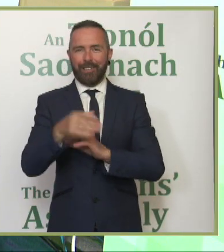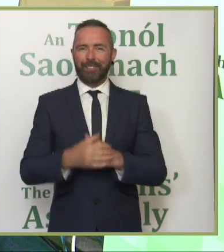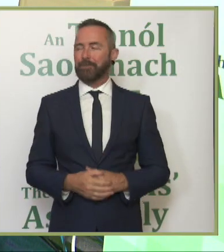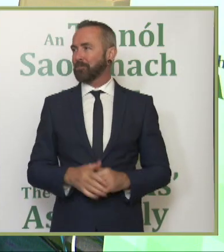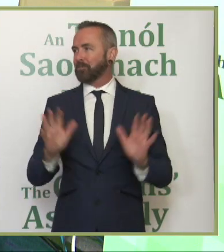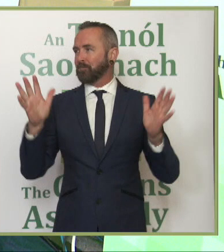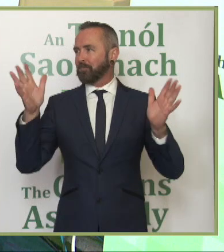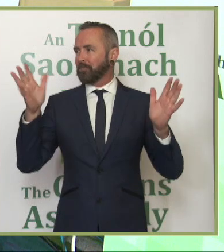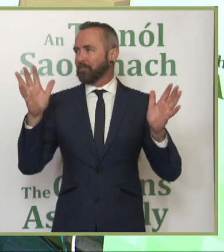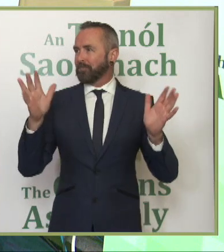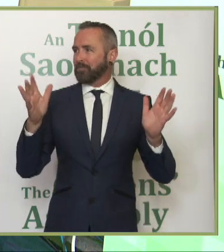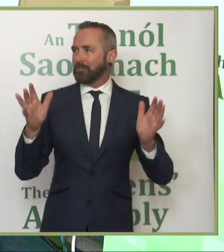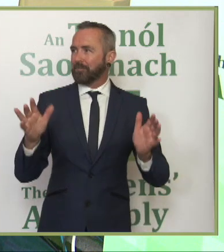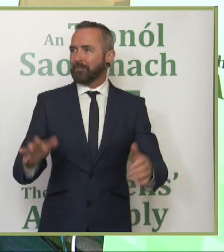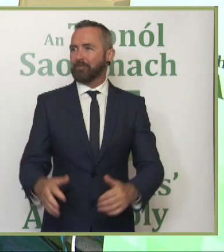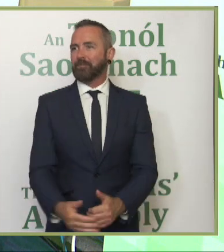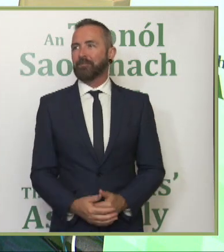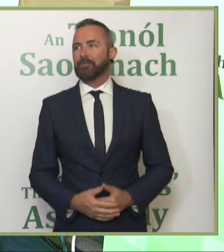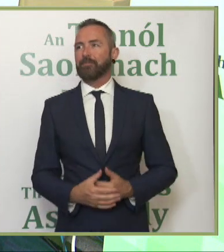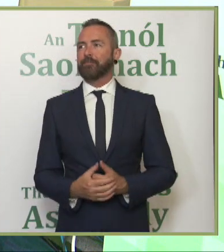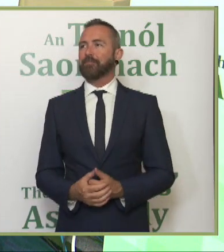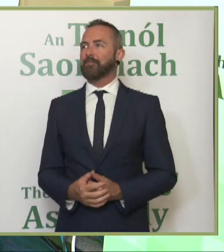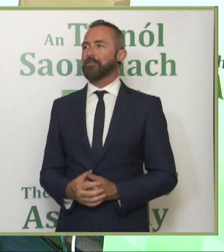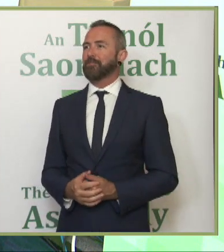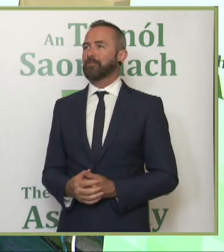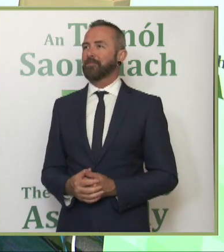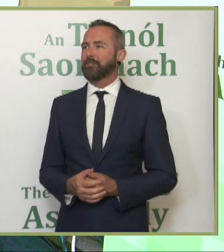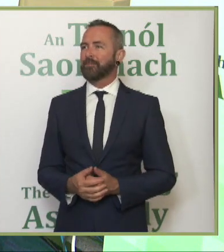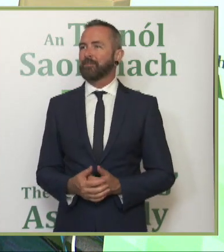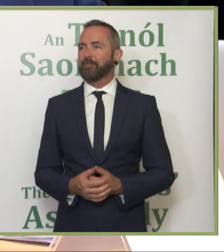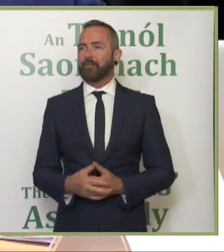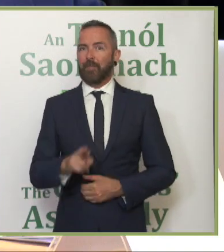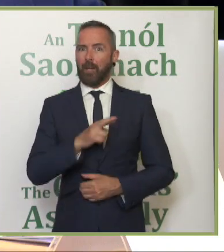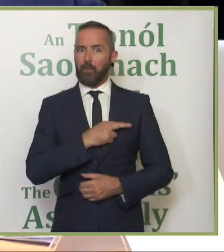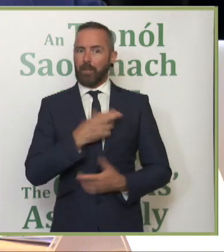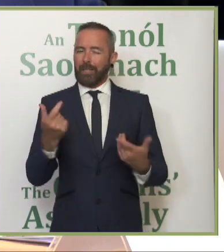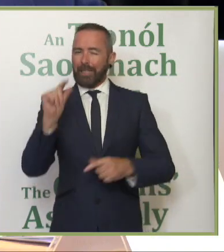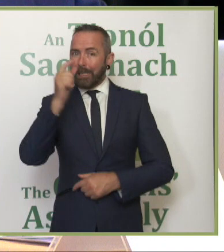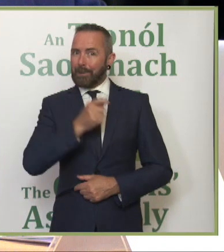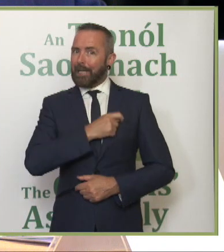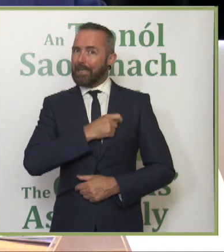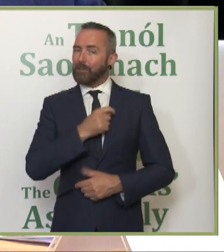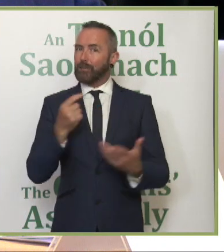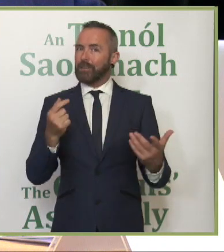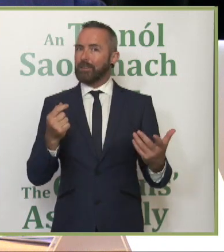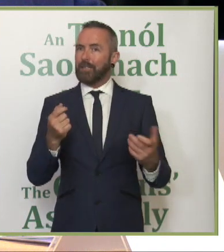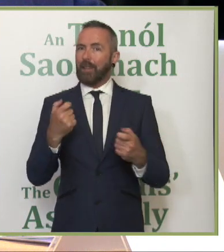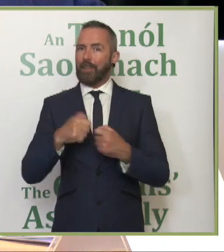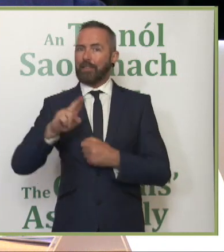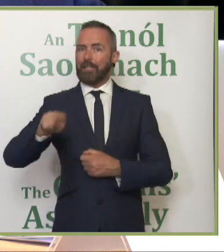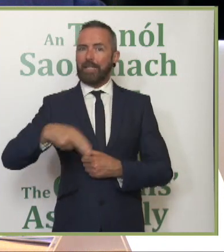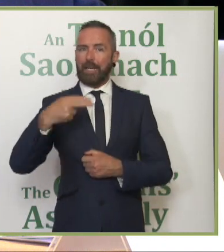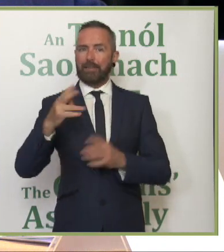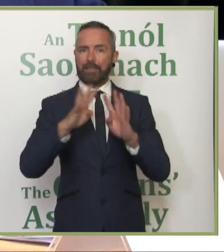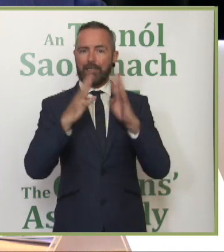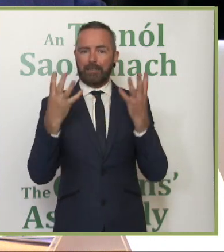important. Thank you. And I'm really anxious that, certainly in the next assembly, that we do